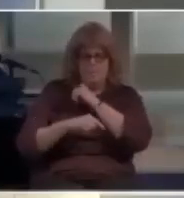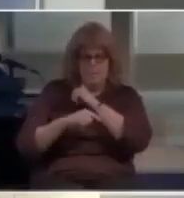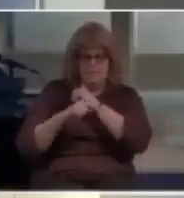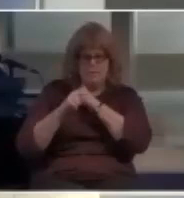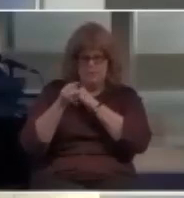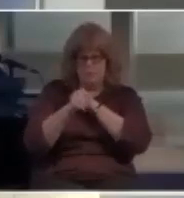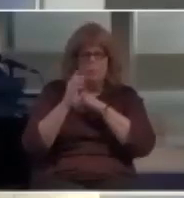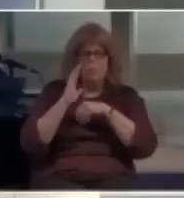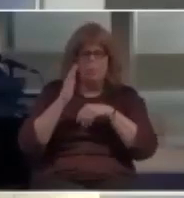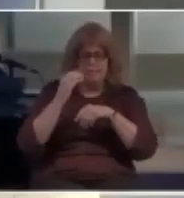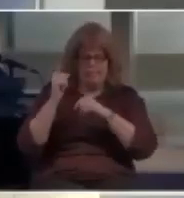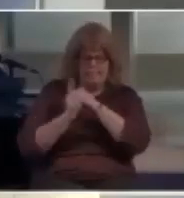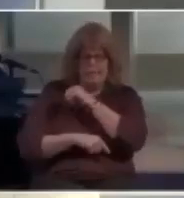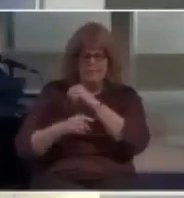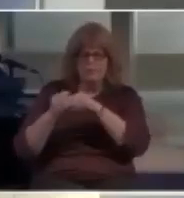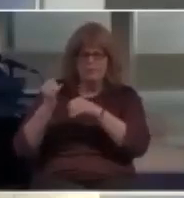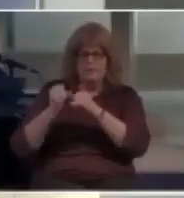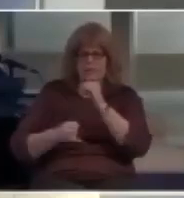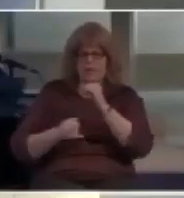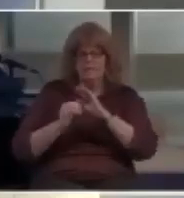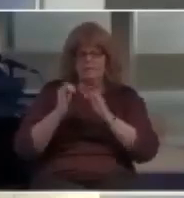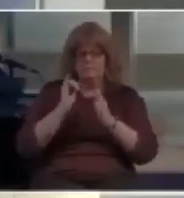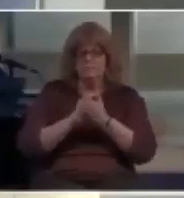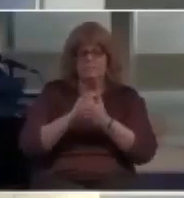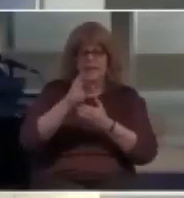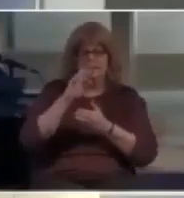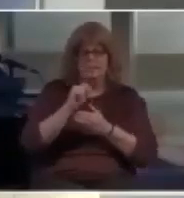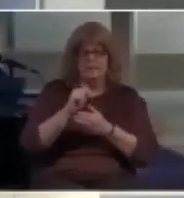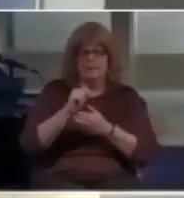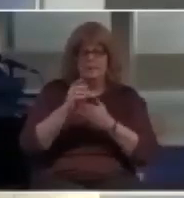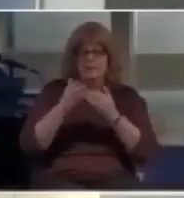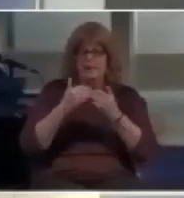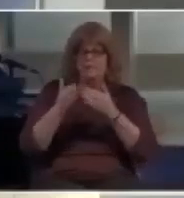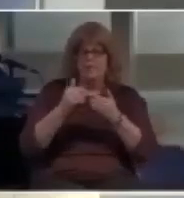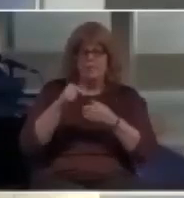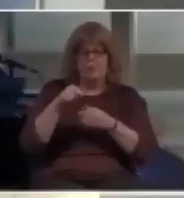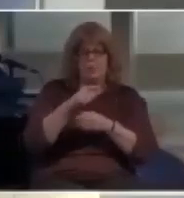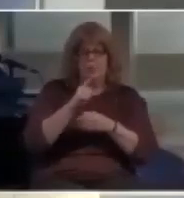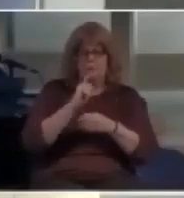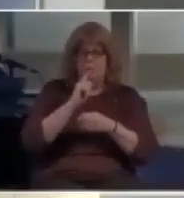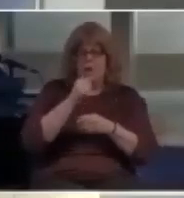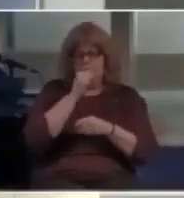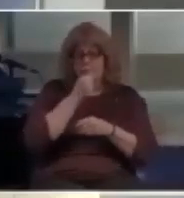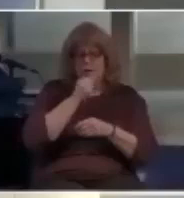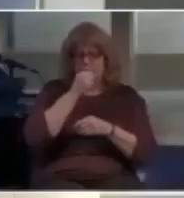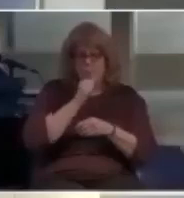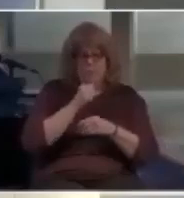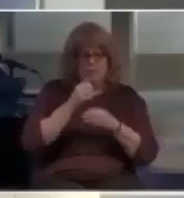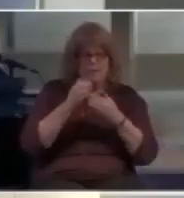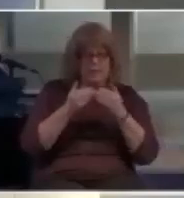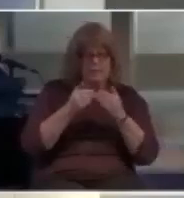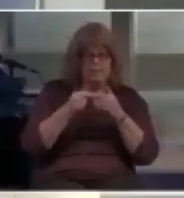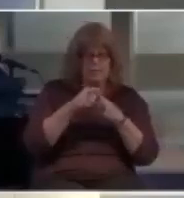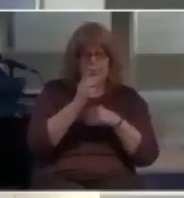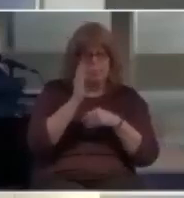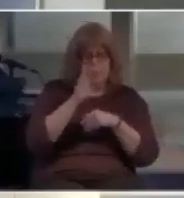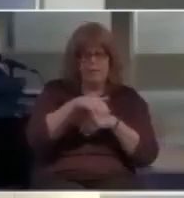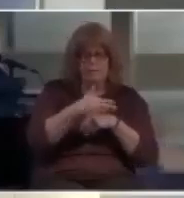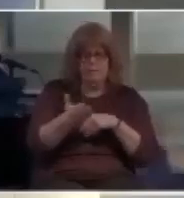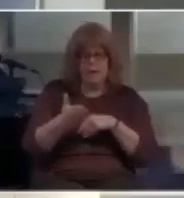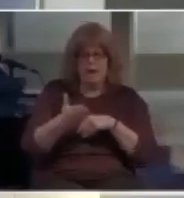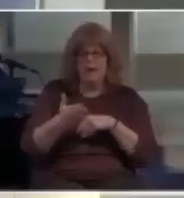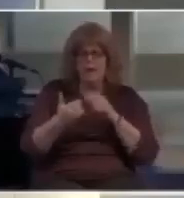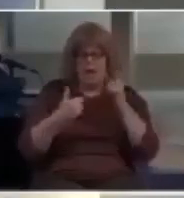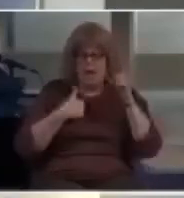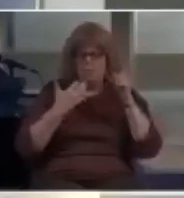end. And that's it. He says, look, even though you are going to suffer, even though you are going to die,